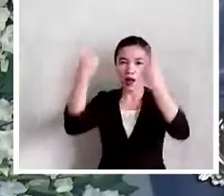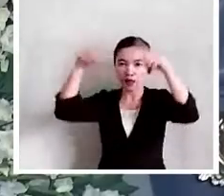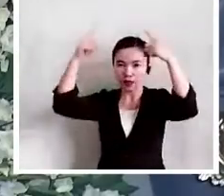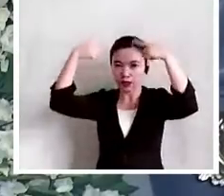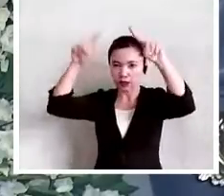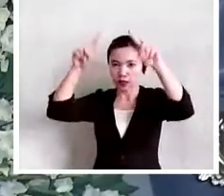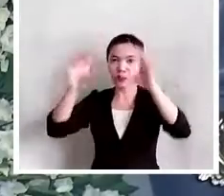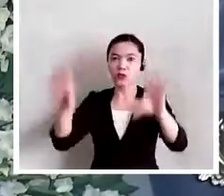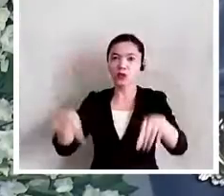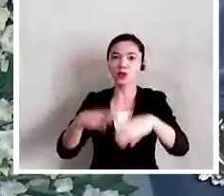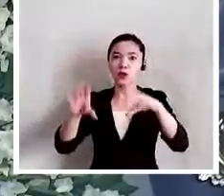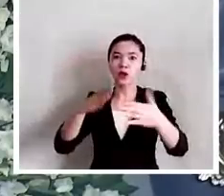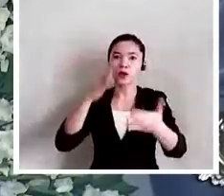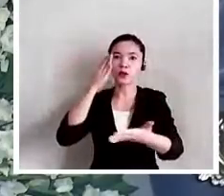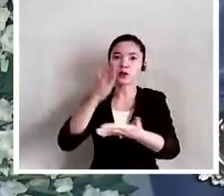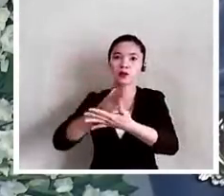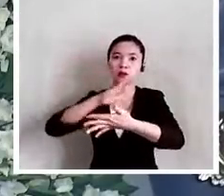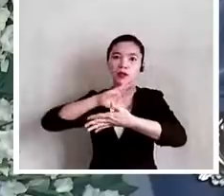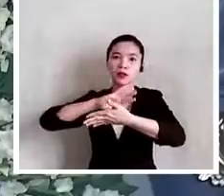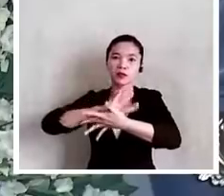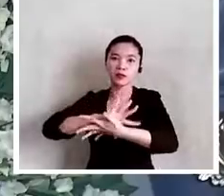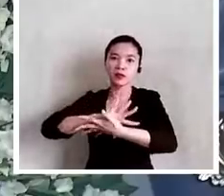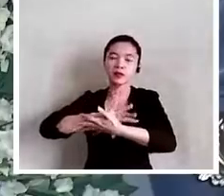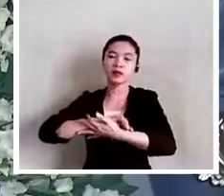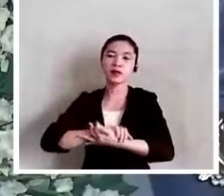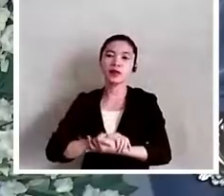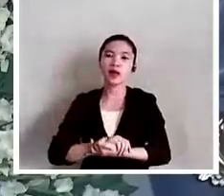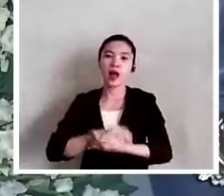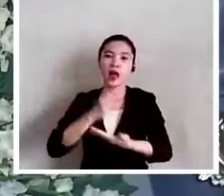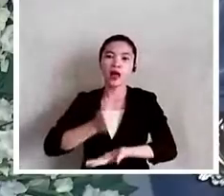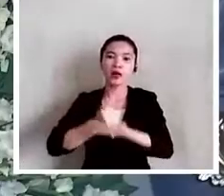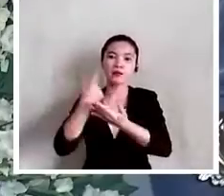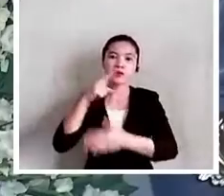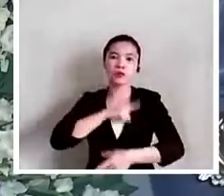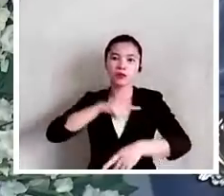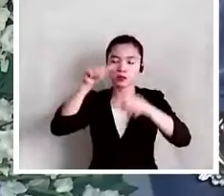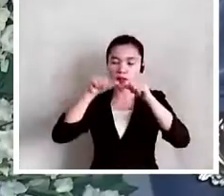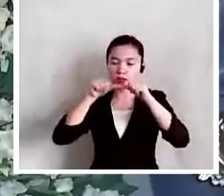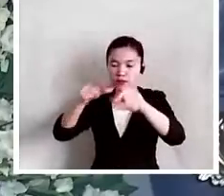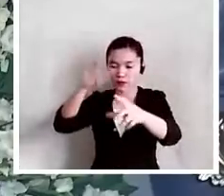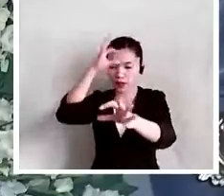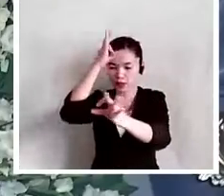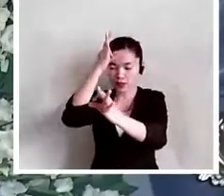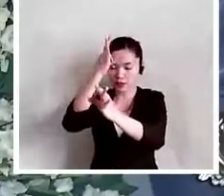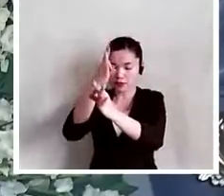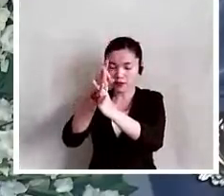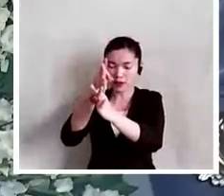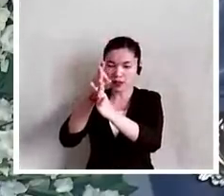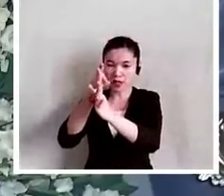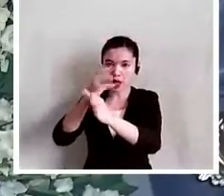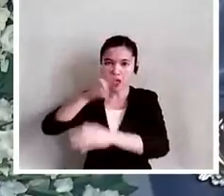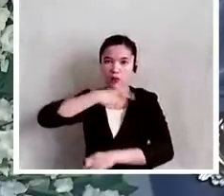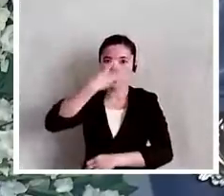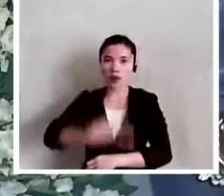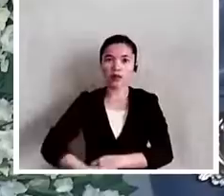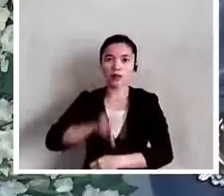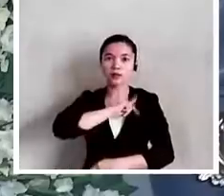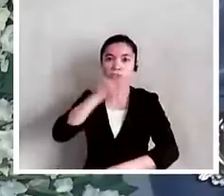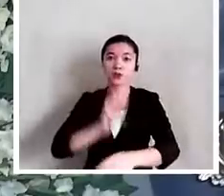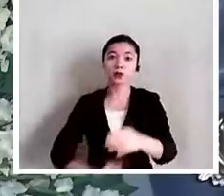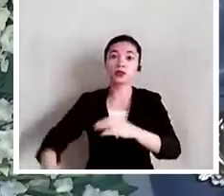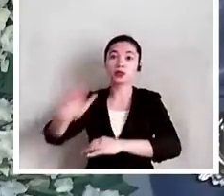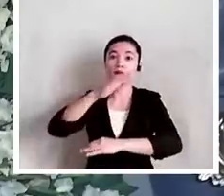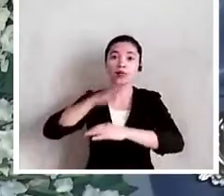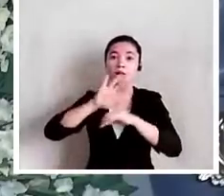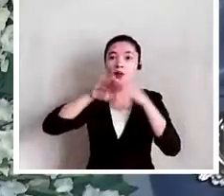to eradicate this curse. Help us all to persevere in faith and welcome to His kingdom all who pass away